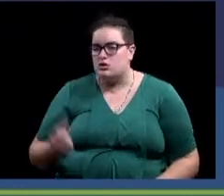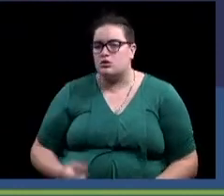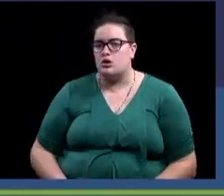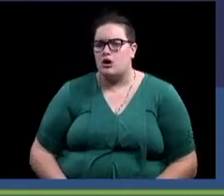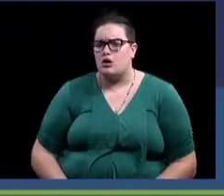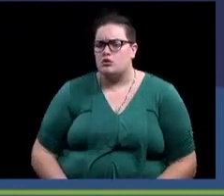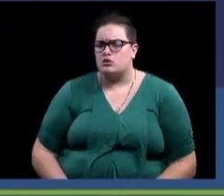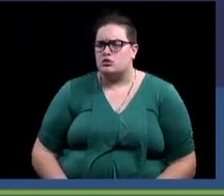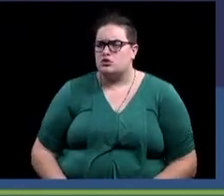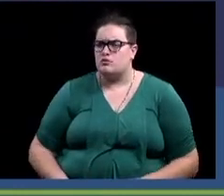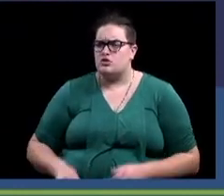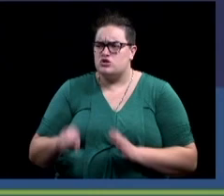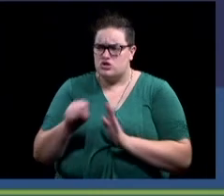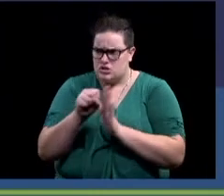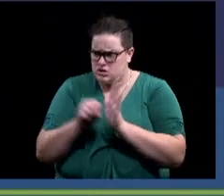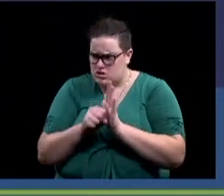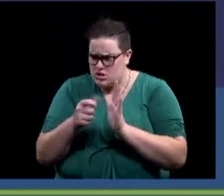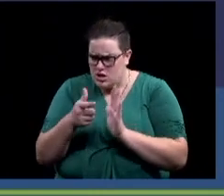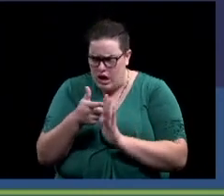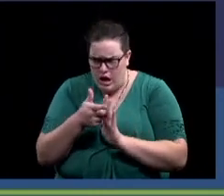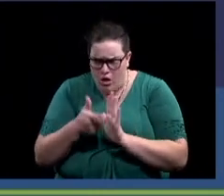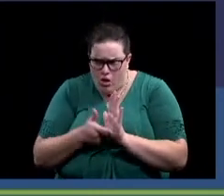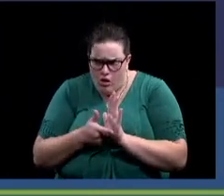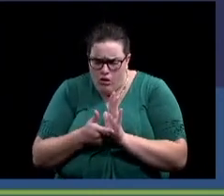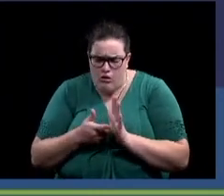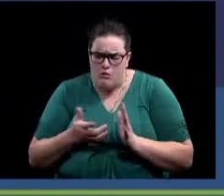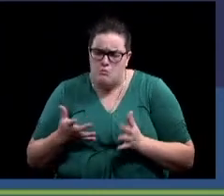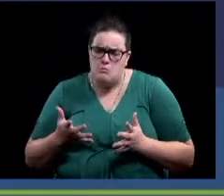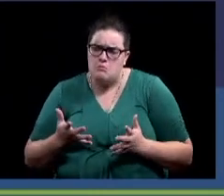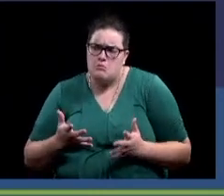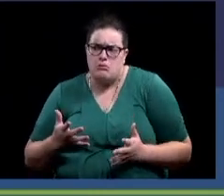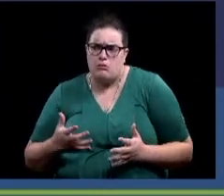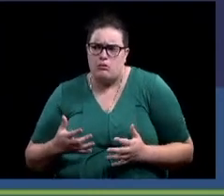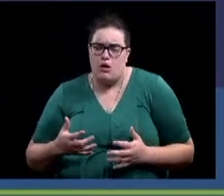the mind of a legislator, sir. Okay.